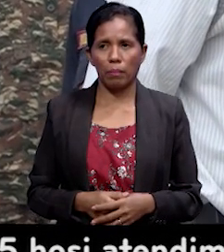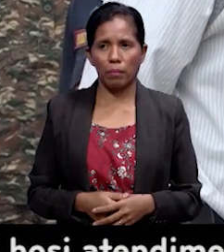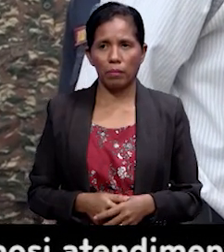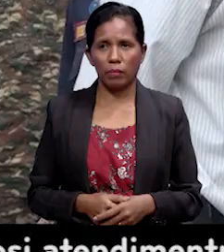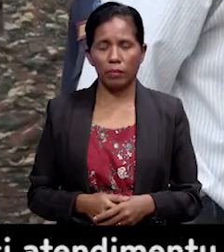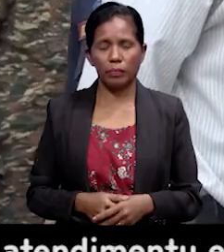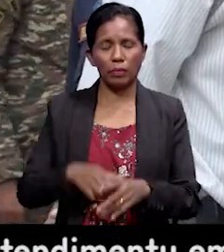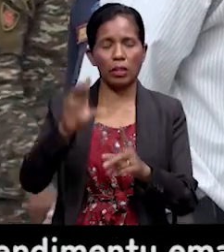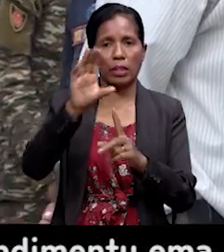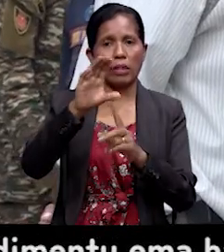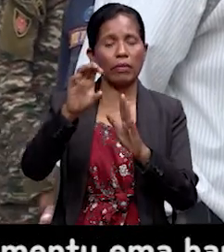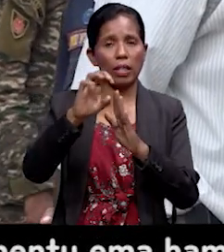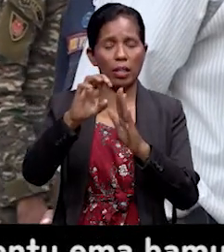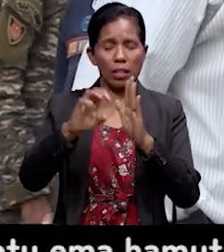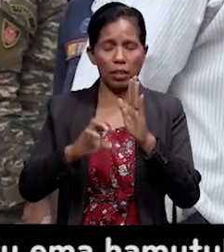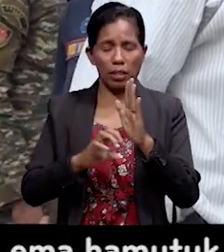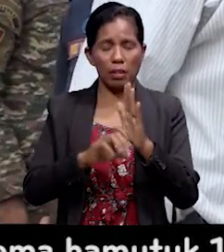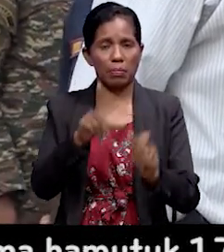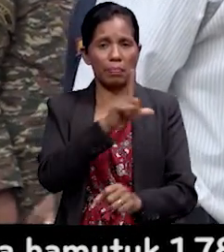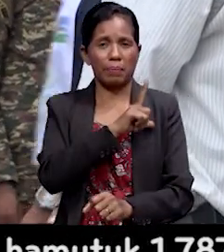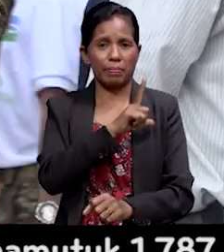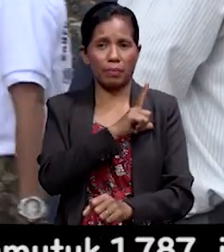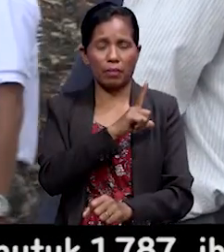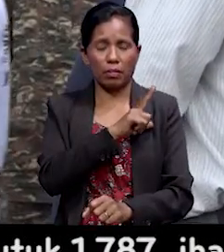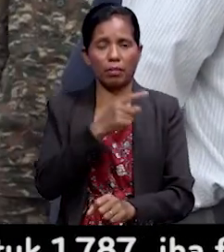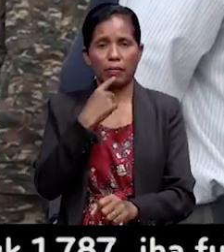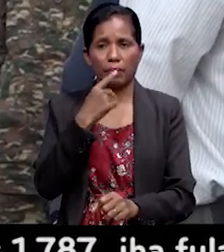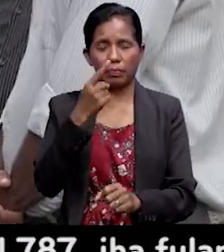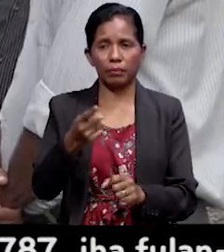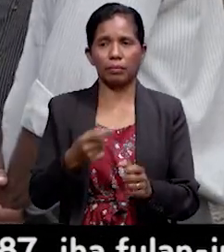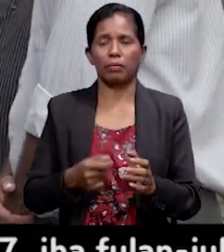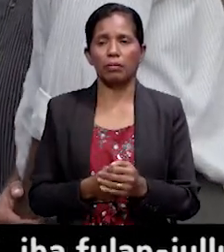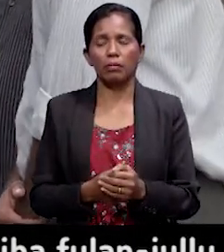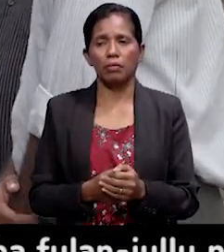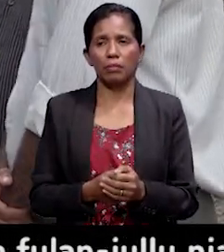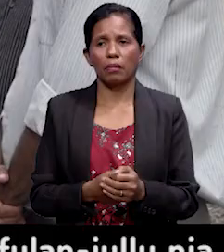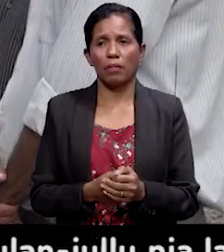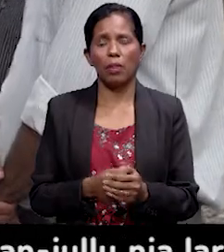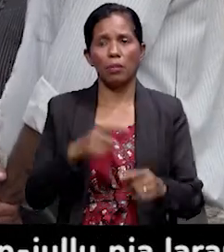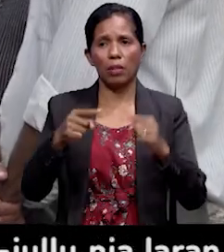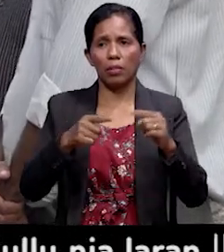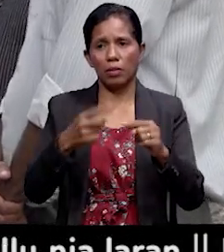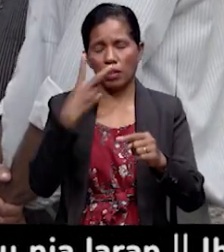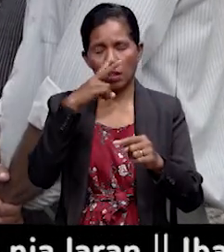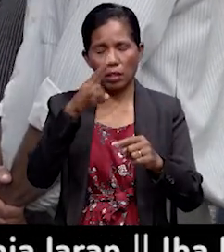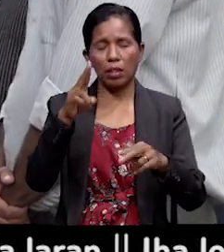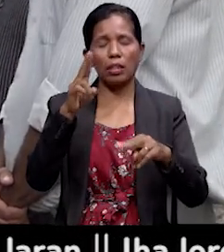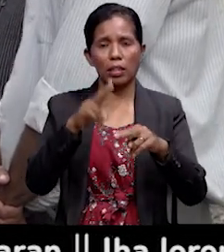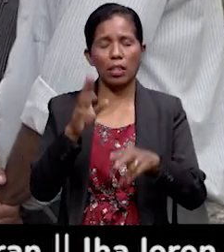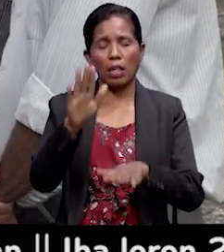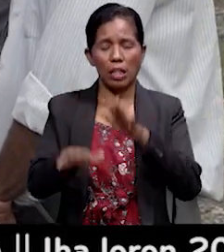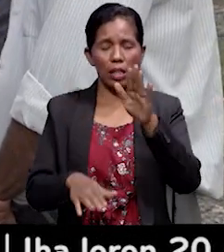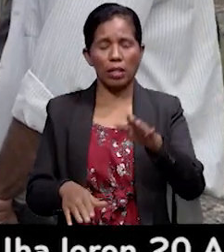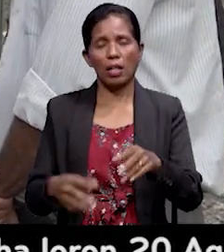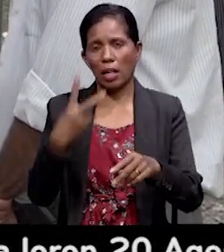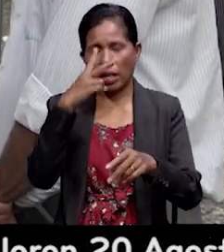Chef Estado Mayor General FFDTL Tenente General Lerianan Timur hato ke staungne banghira komitiva tur Valentil visita no